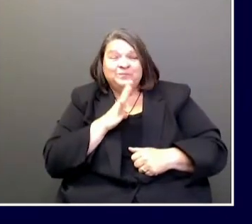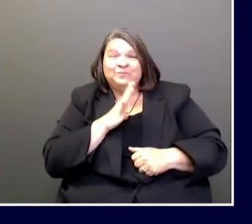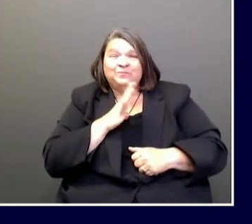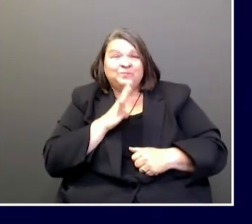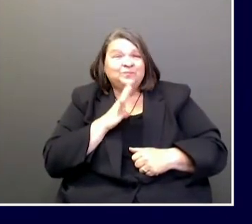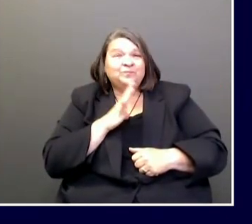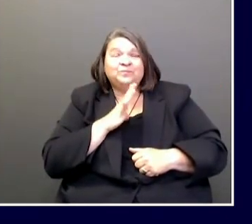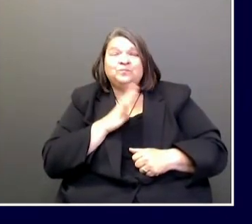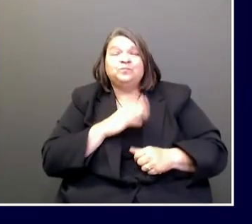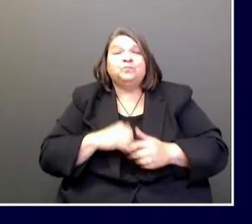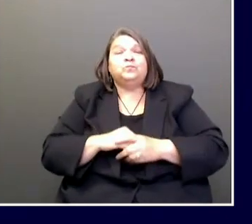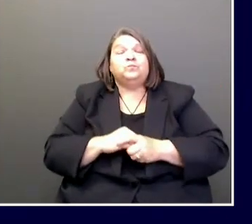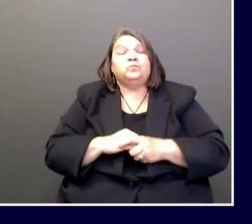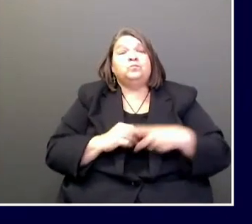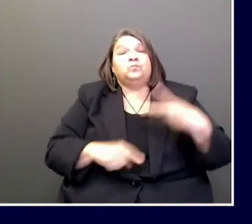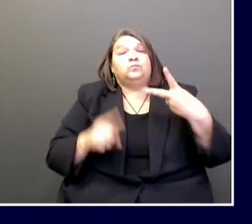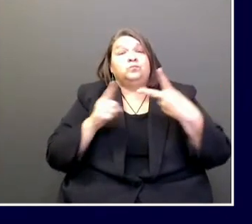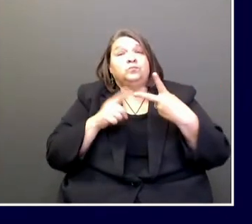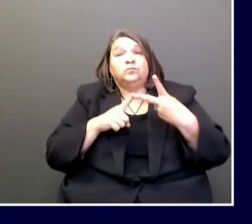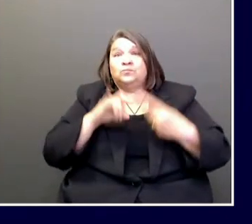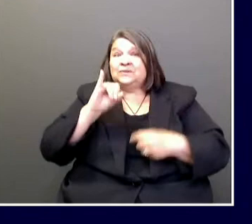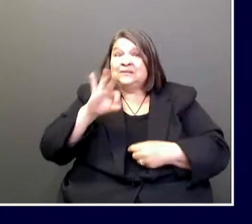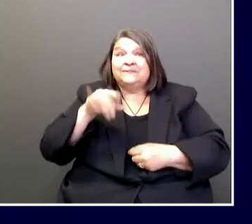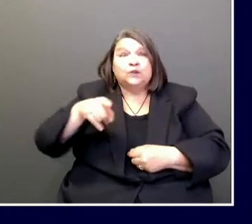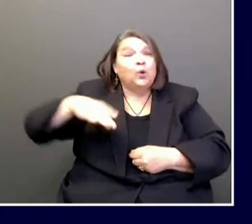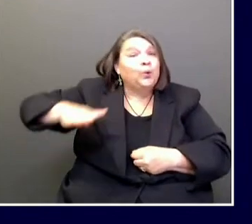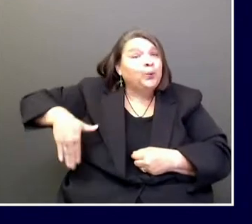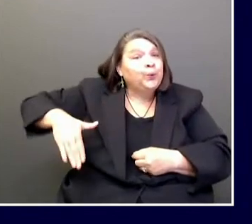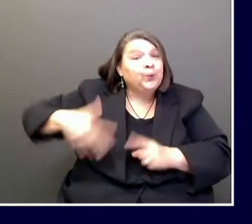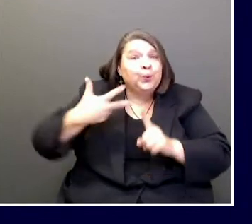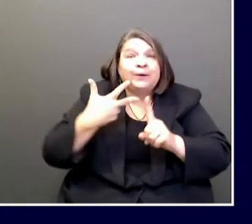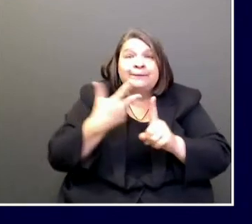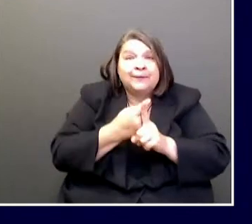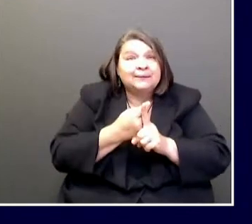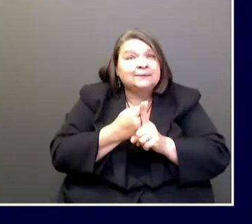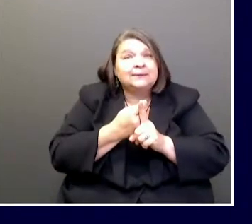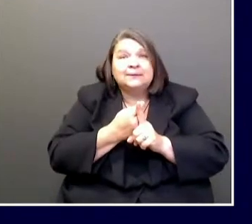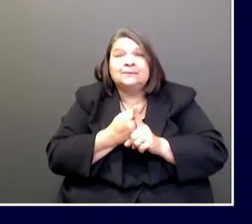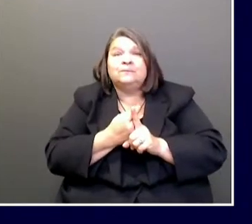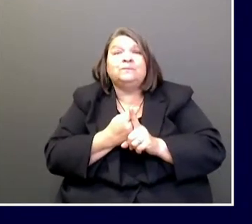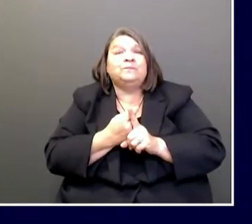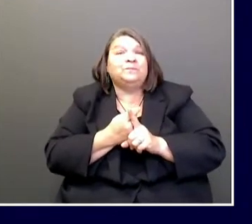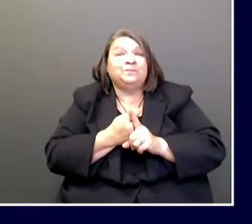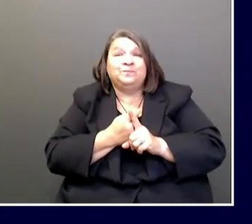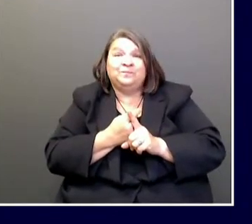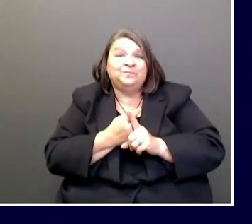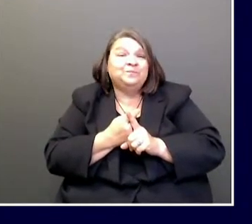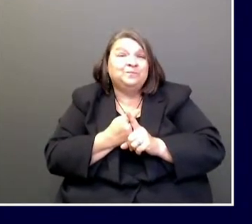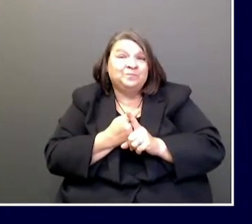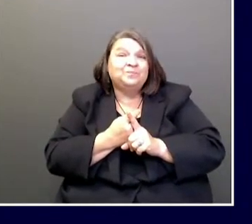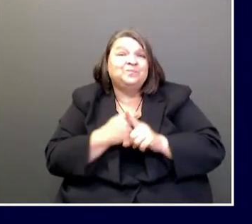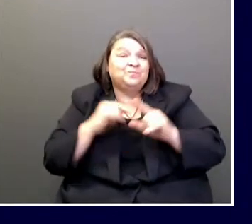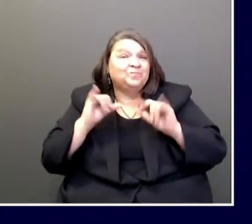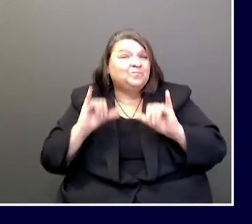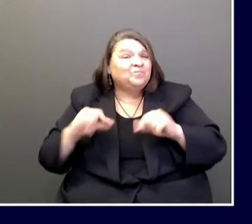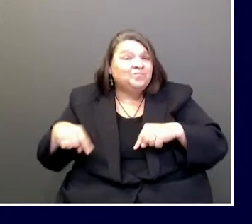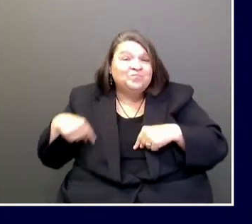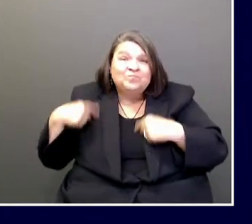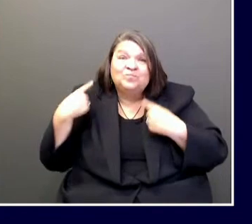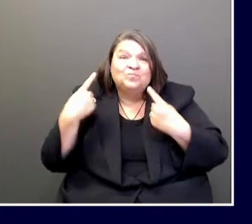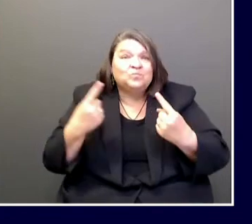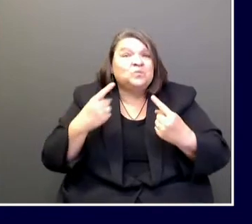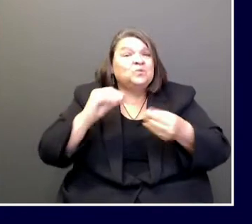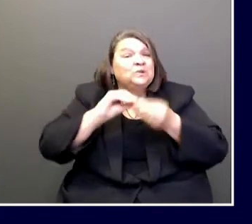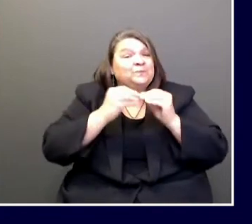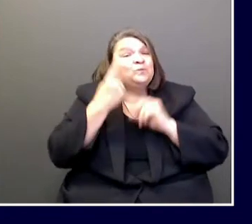because we continue to recommend that if you're not vaccinated, first of all, you go get vaccinated, and second of